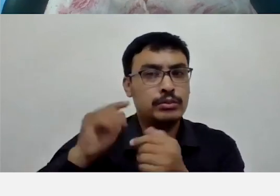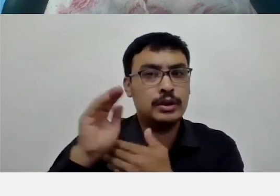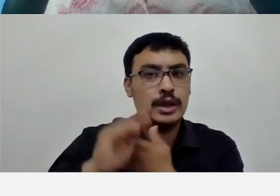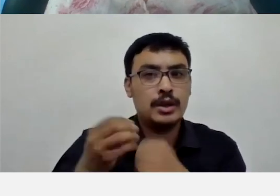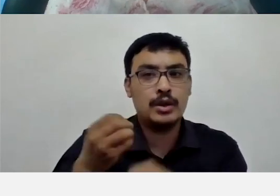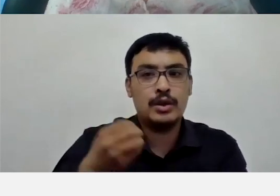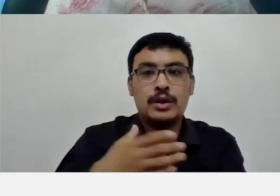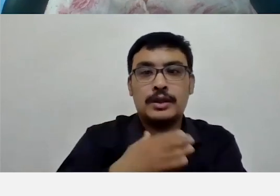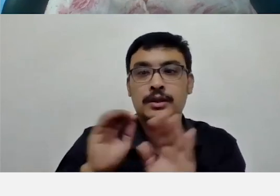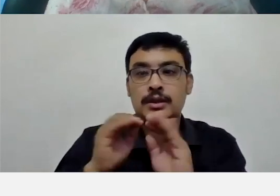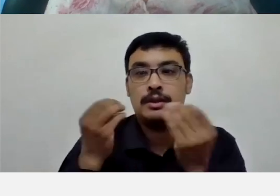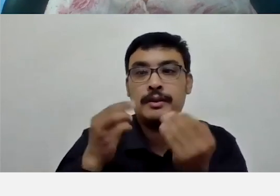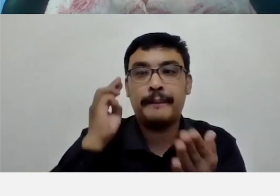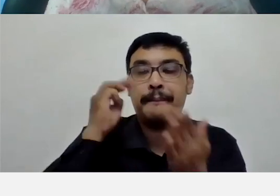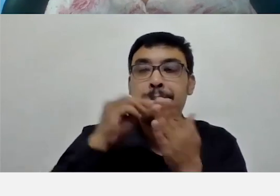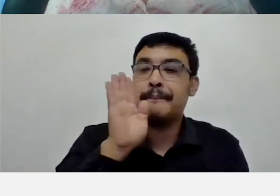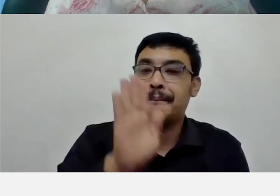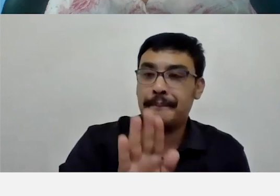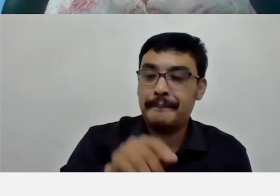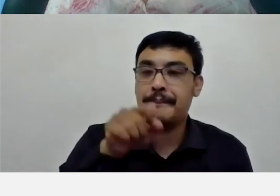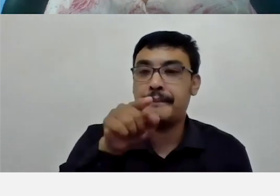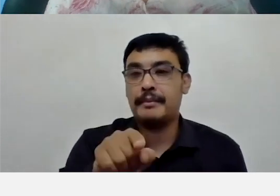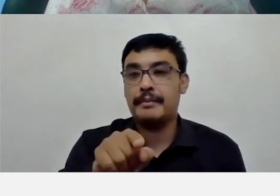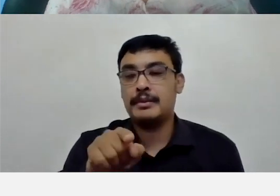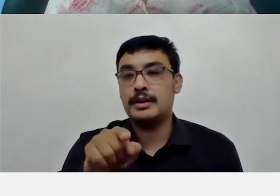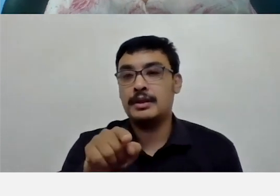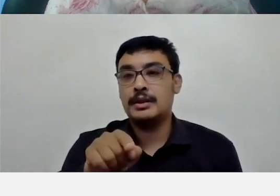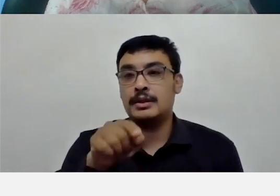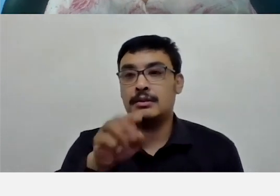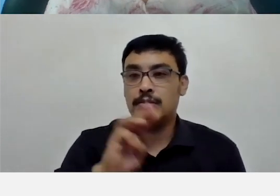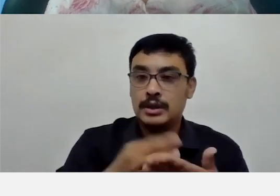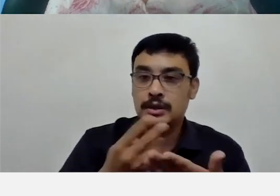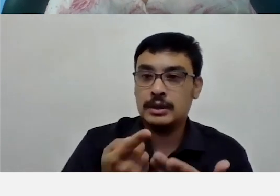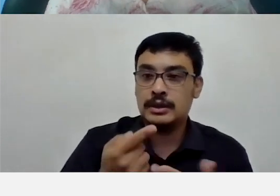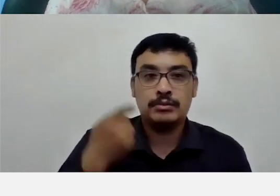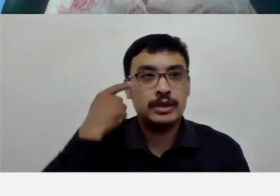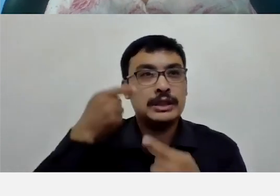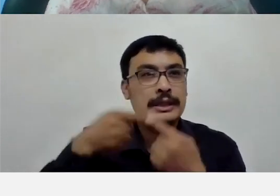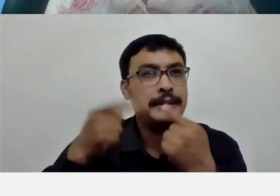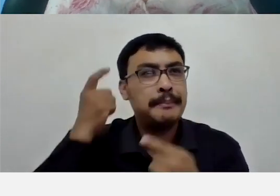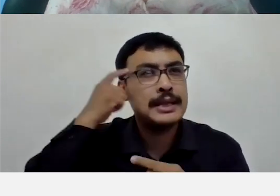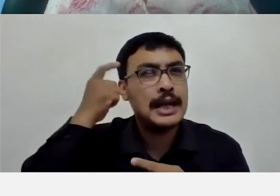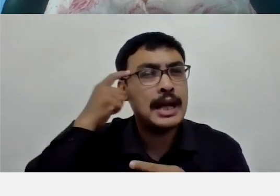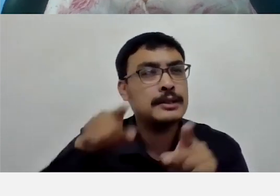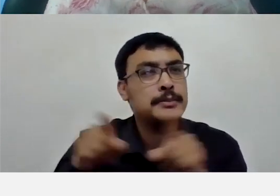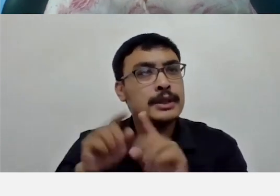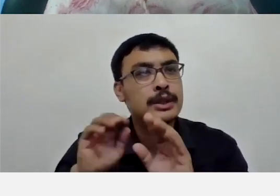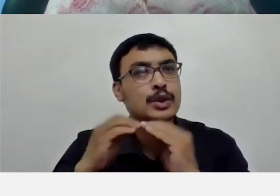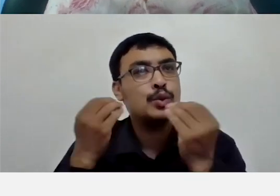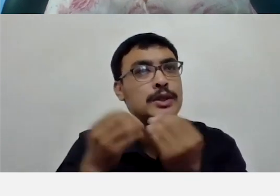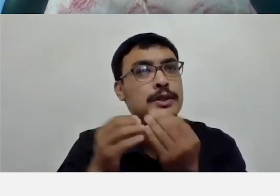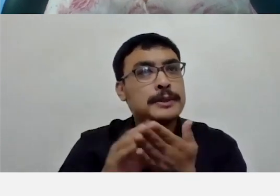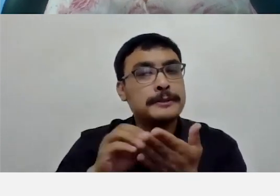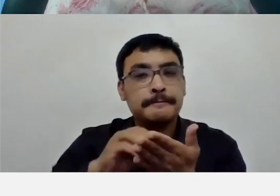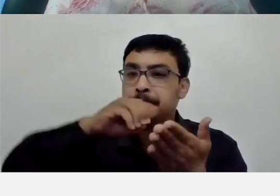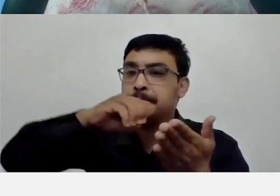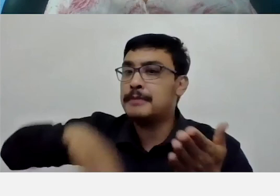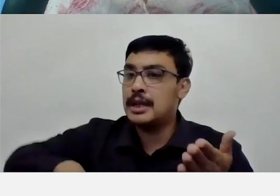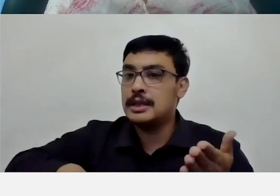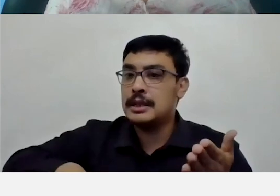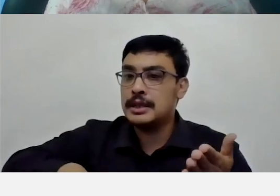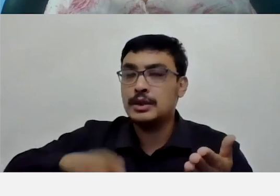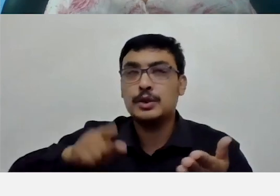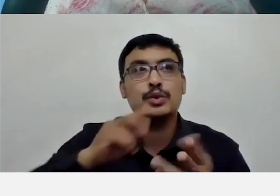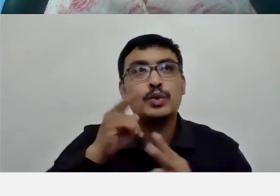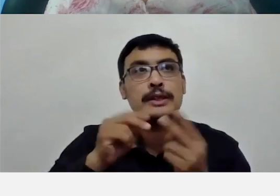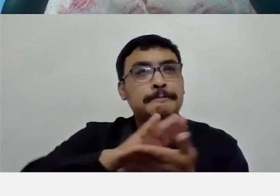as as it have insect or negative things from our society, and digest it and give